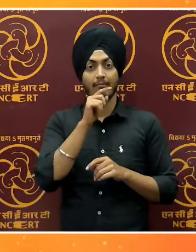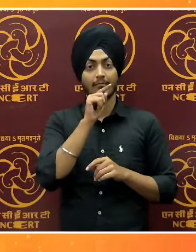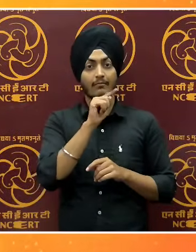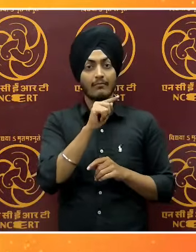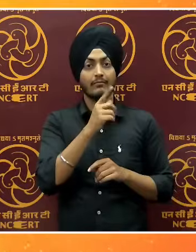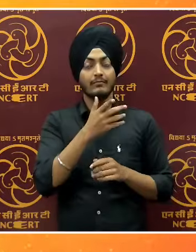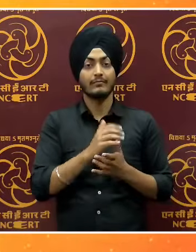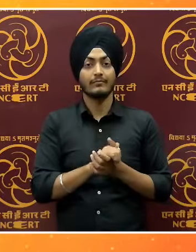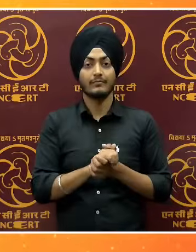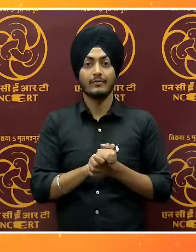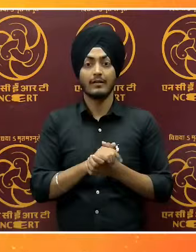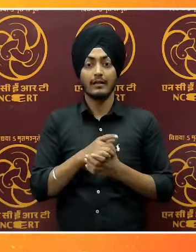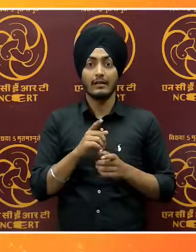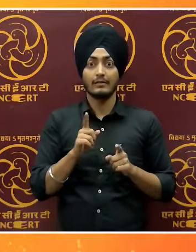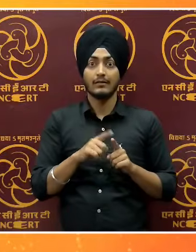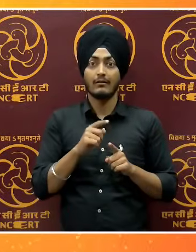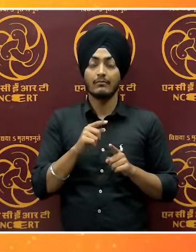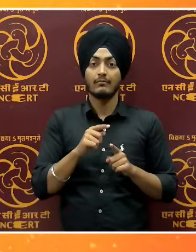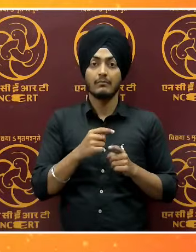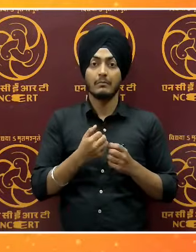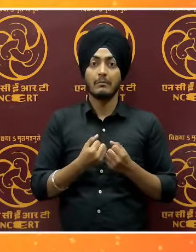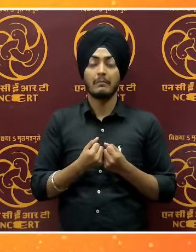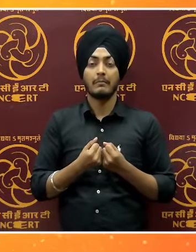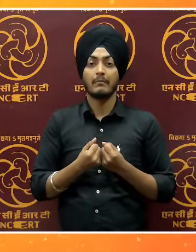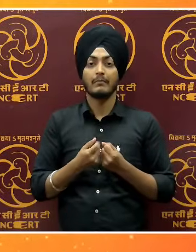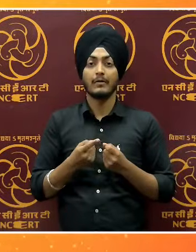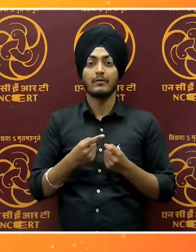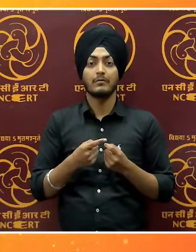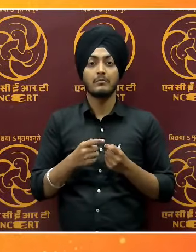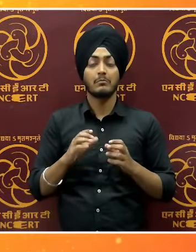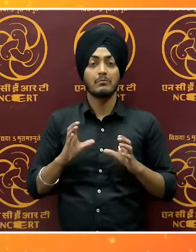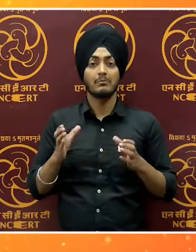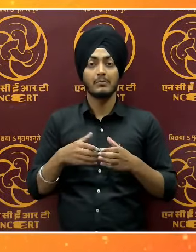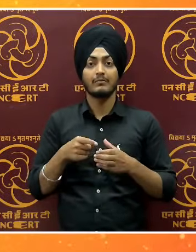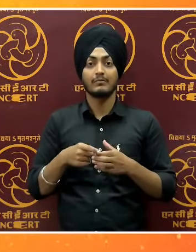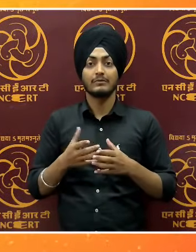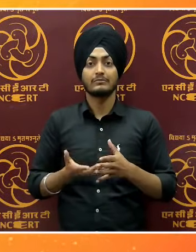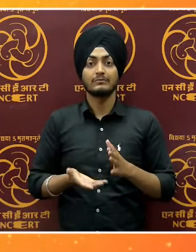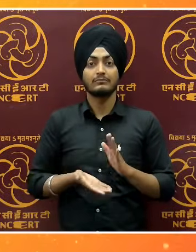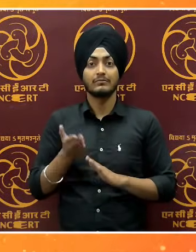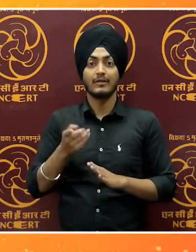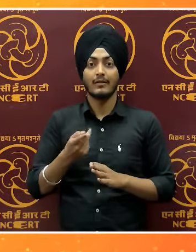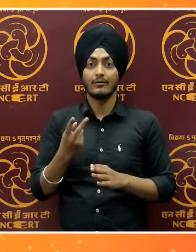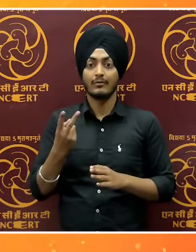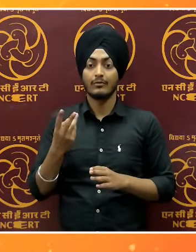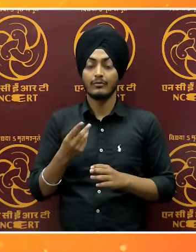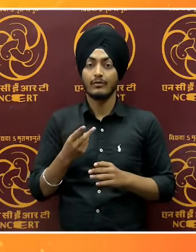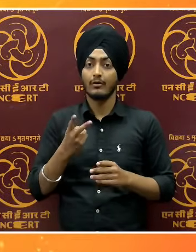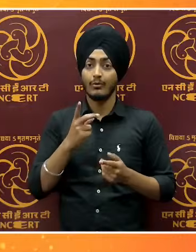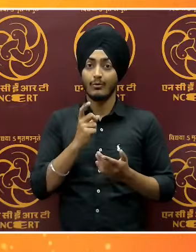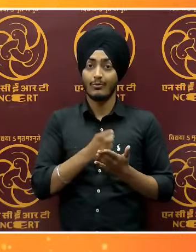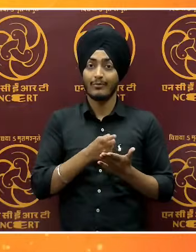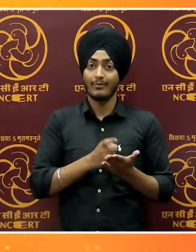an important doubt that most of them have. That is, Yes. there are two rules in